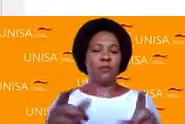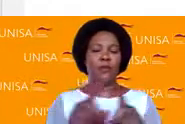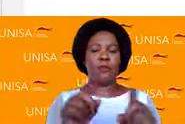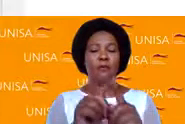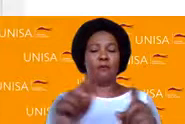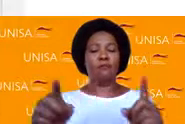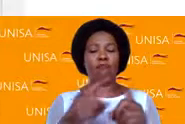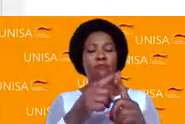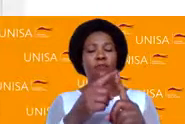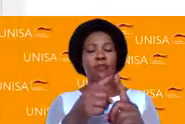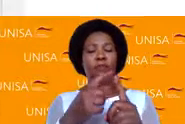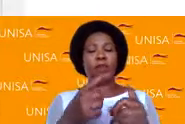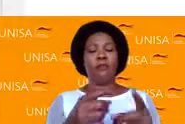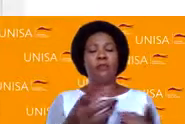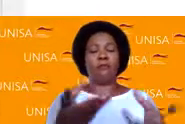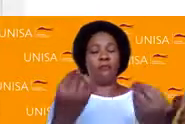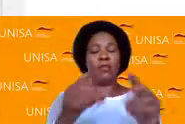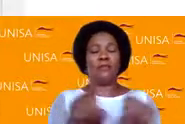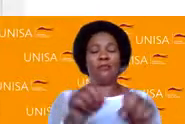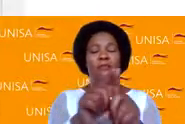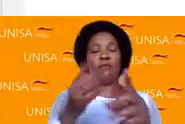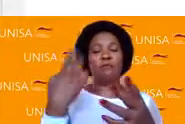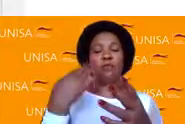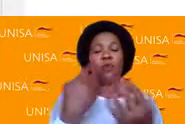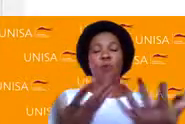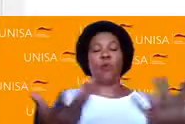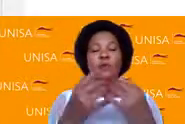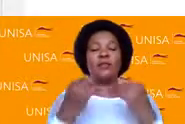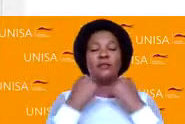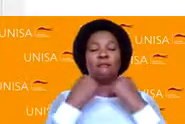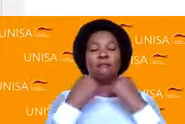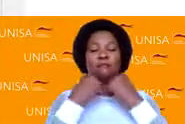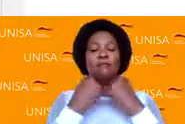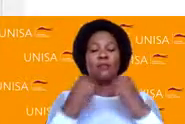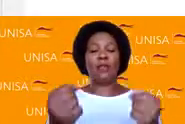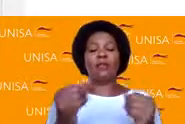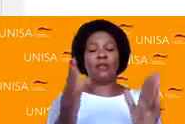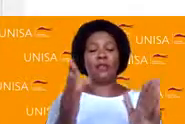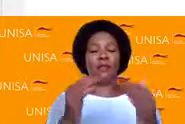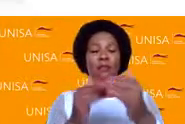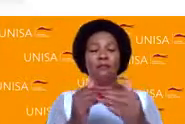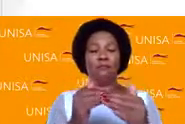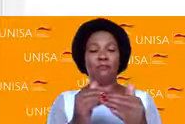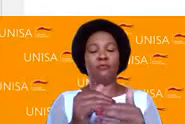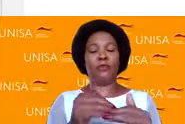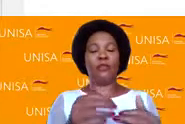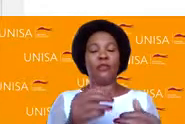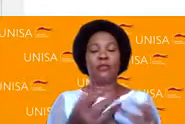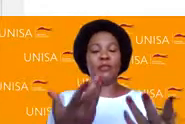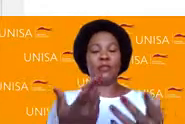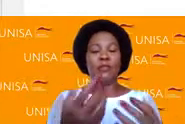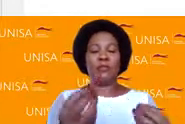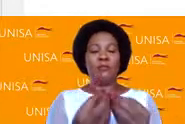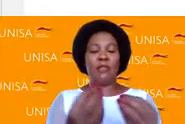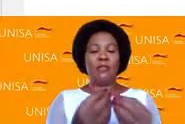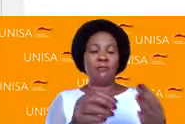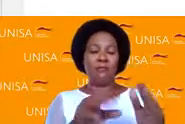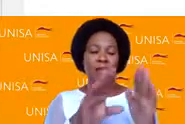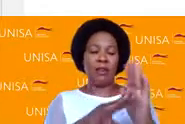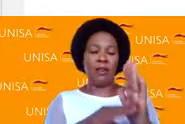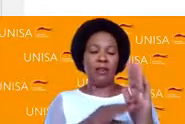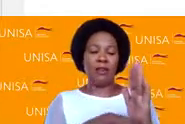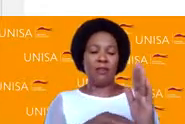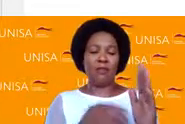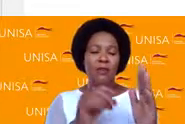get, whereas assignments usually got this clipboard with an arrow pointing downwards. So if it's